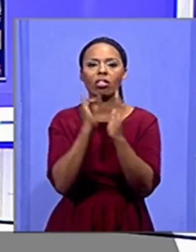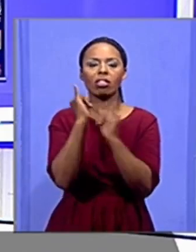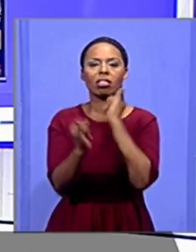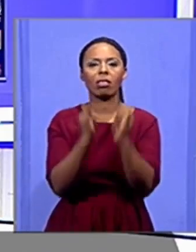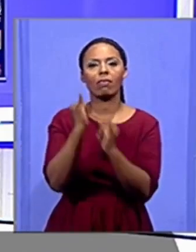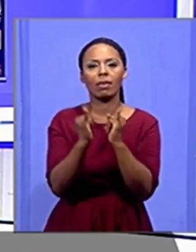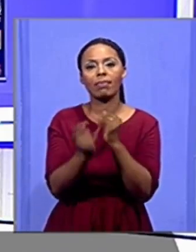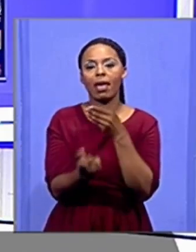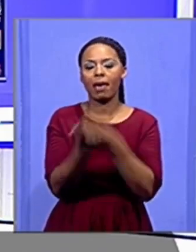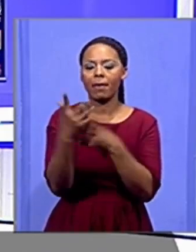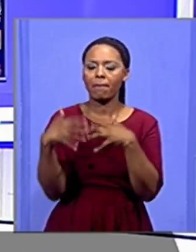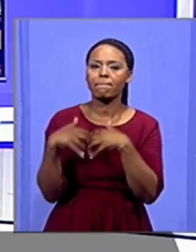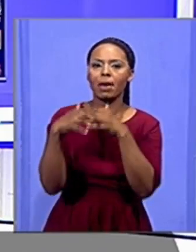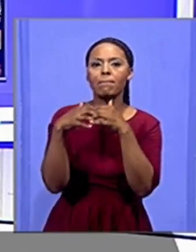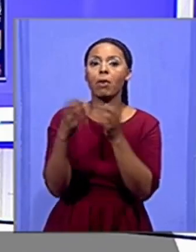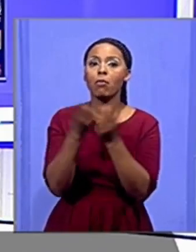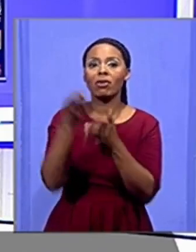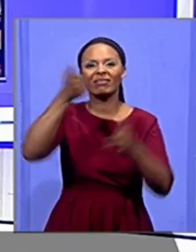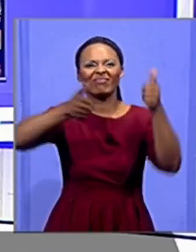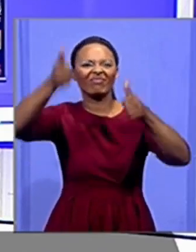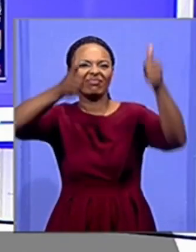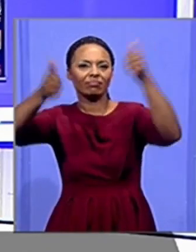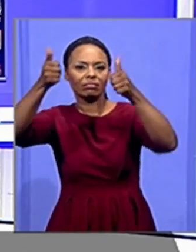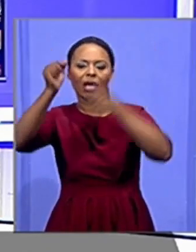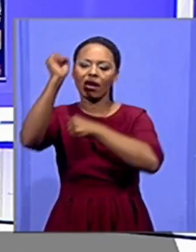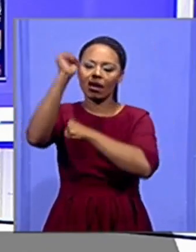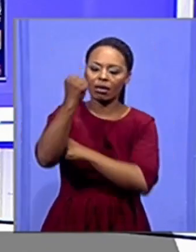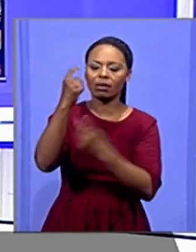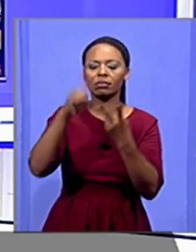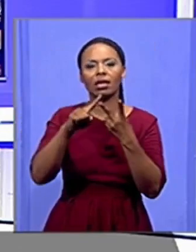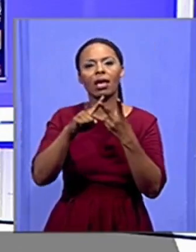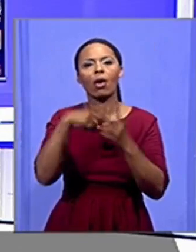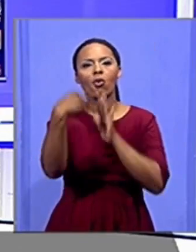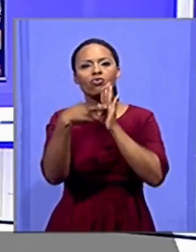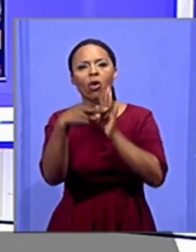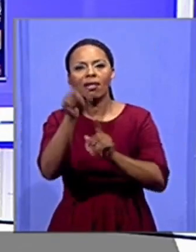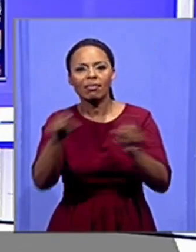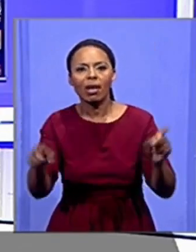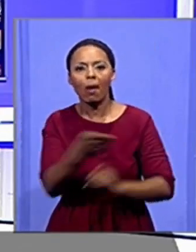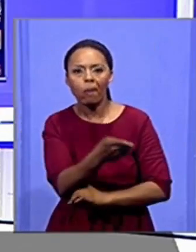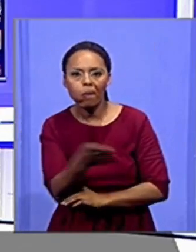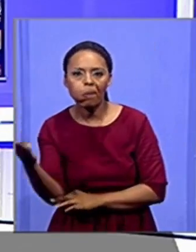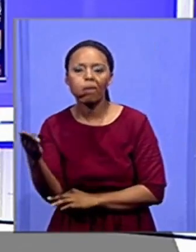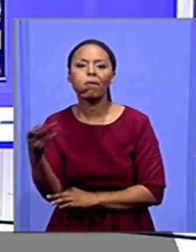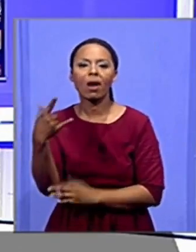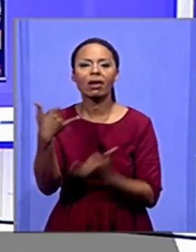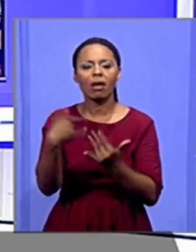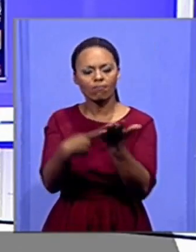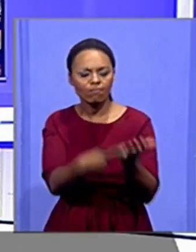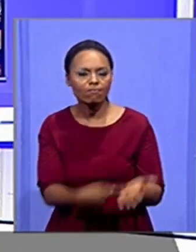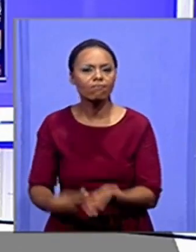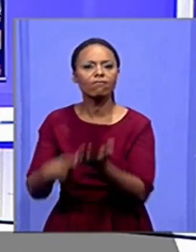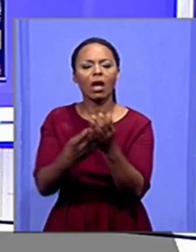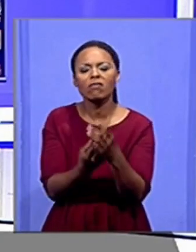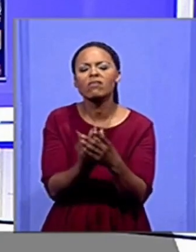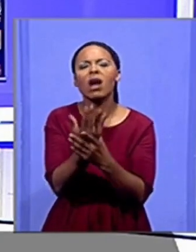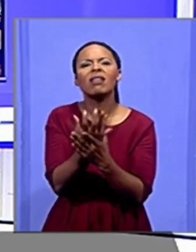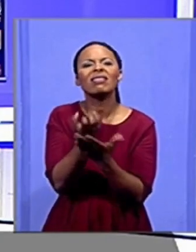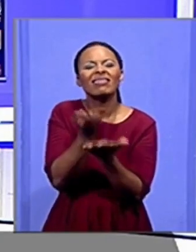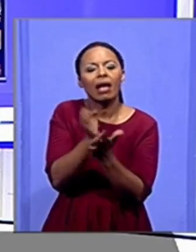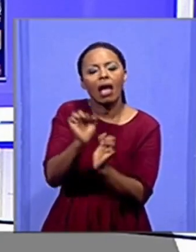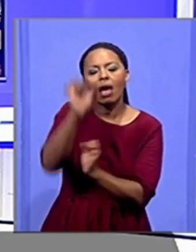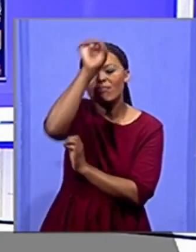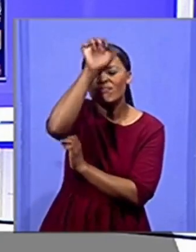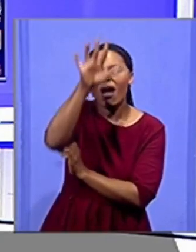o kopantše dinatla tša indasteri le bakgathatema ba indasteri ya meepo go ahlahla tlhabollo ka go lekala